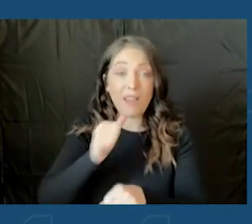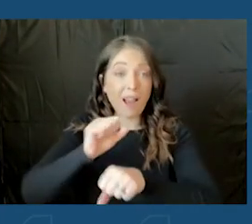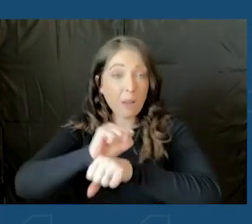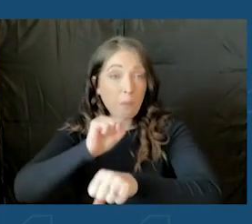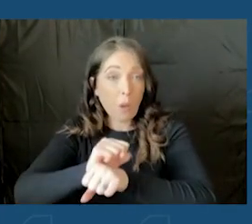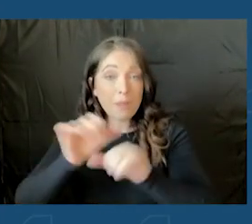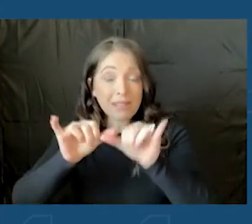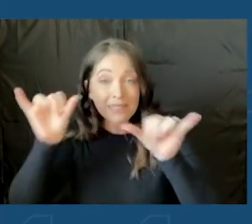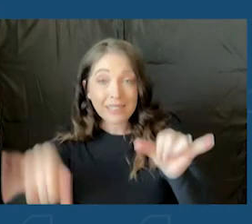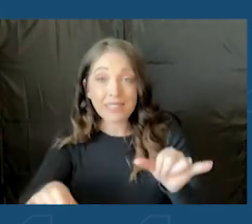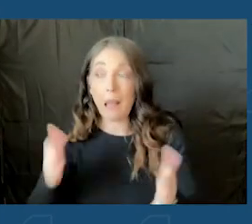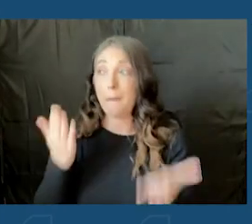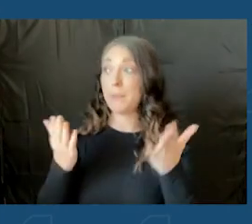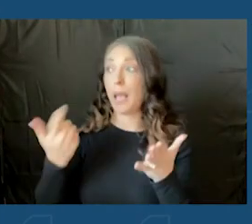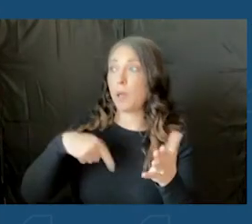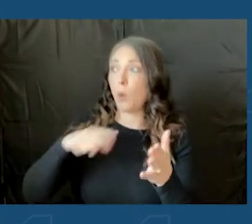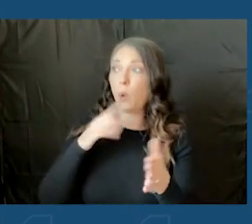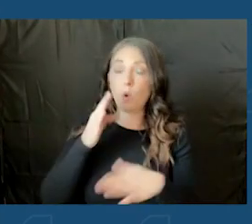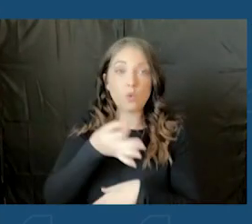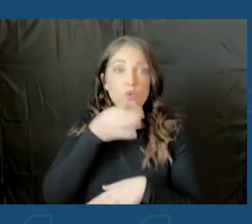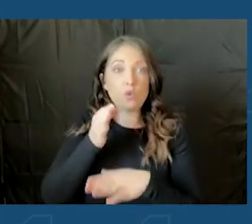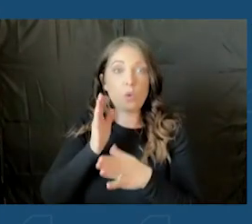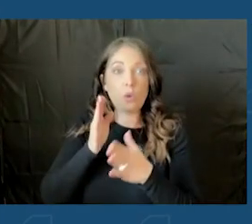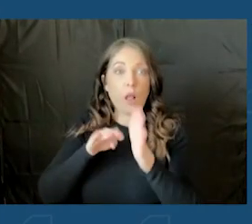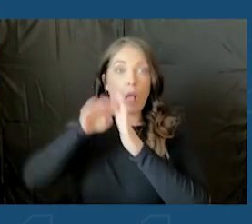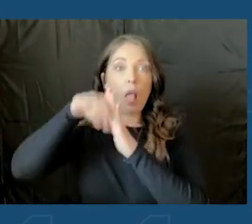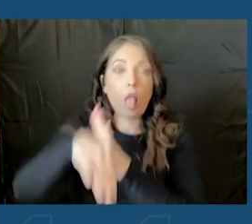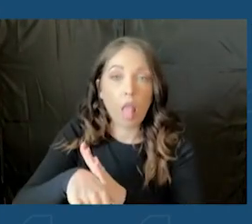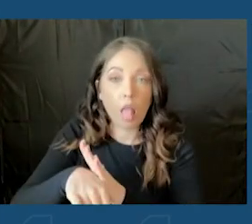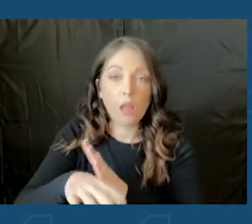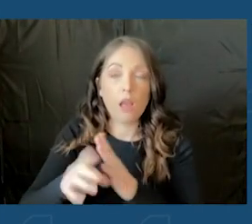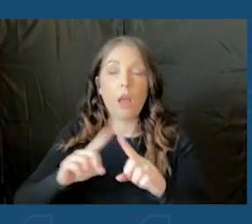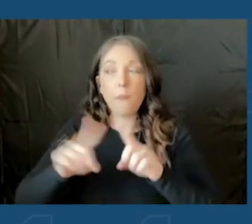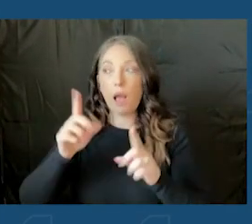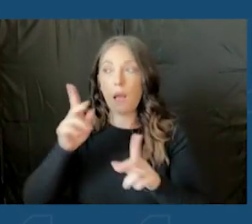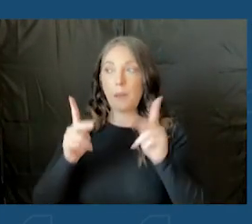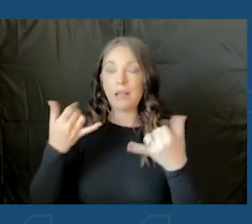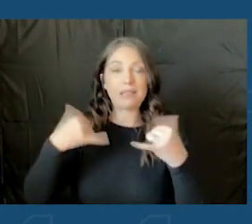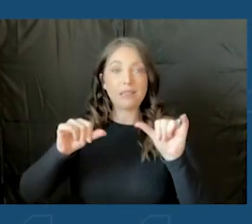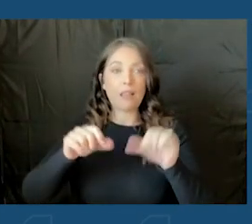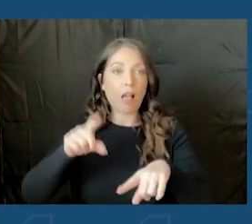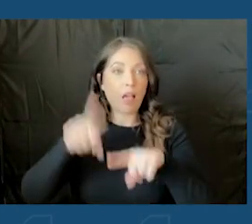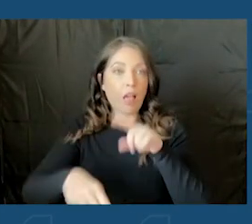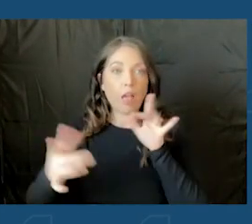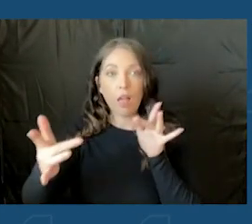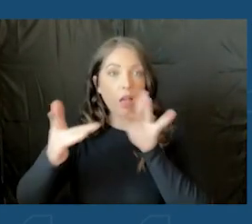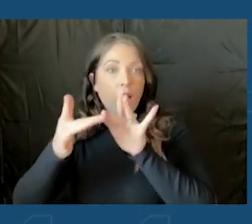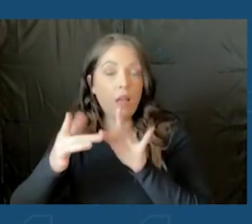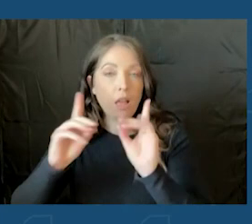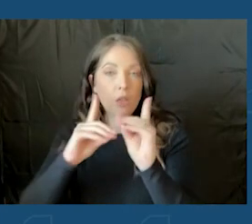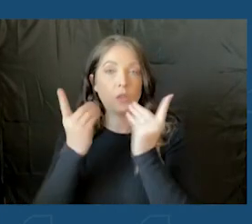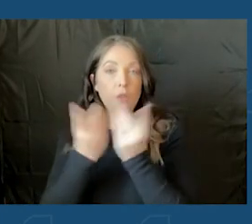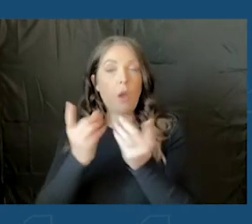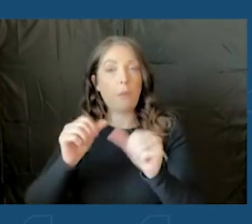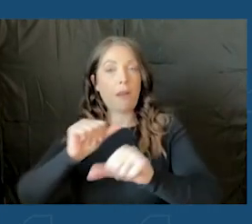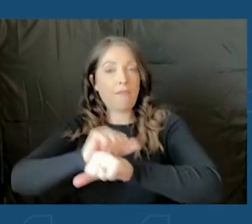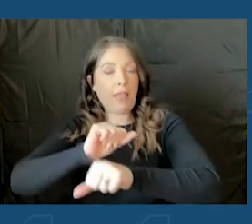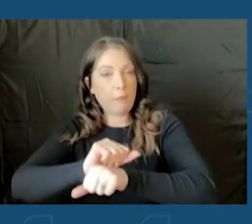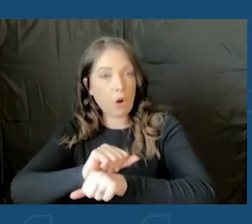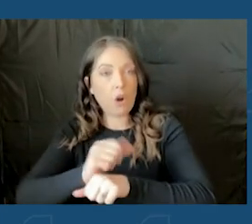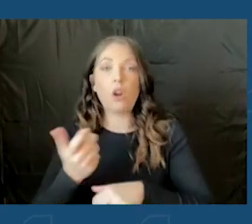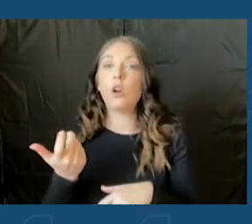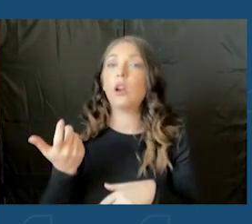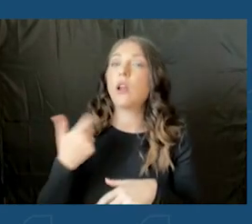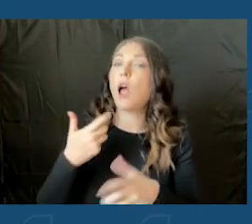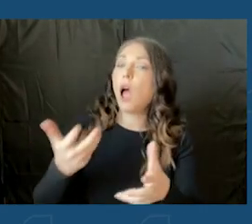a recession where people need unemployment again, yet people still can't get through to the Department of Labor. So I want to hear from you, especially since you